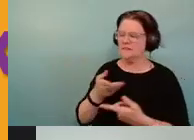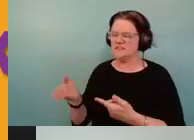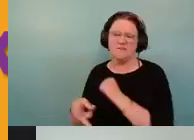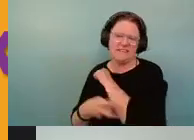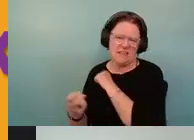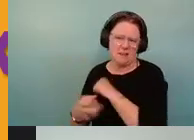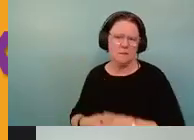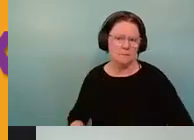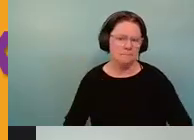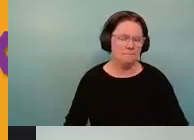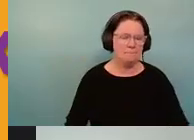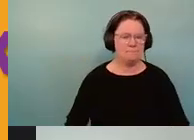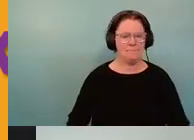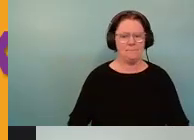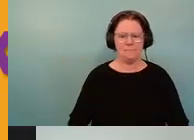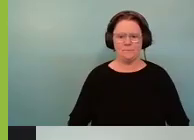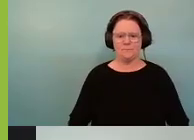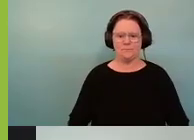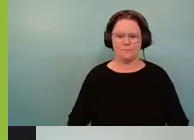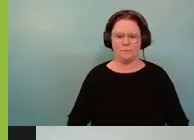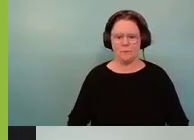that nature.